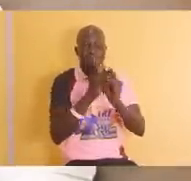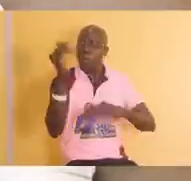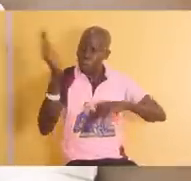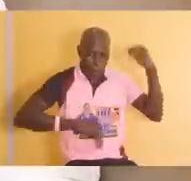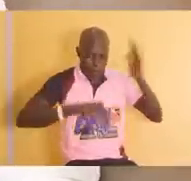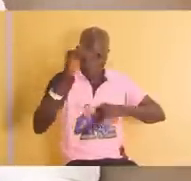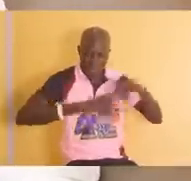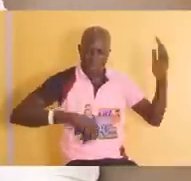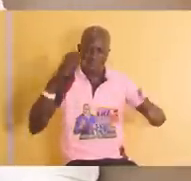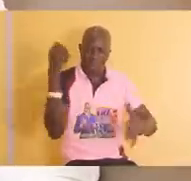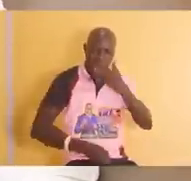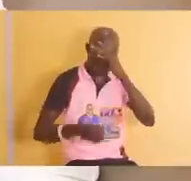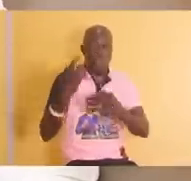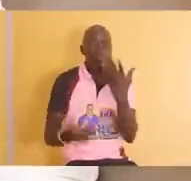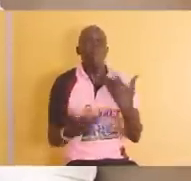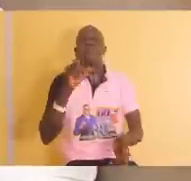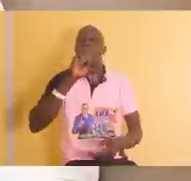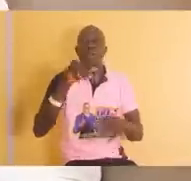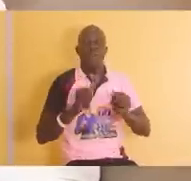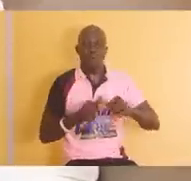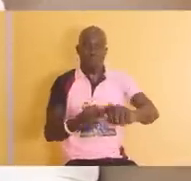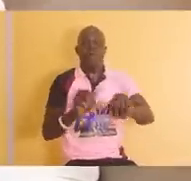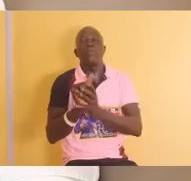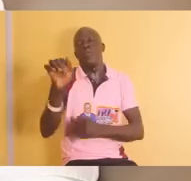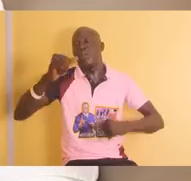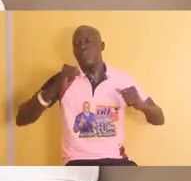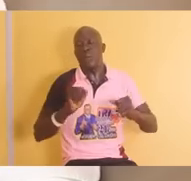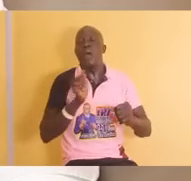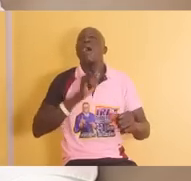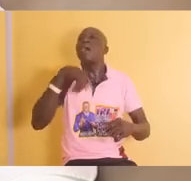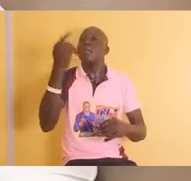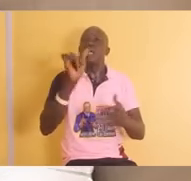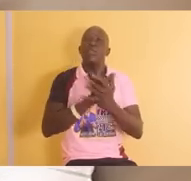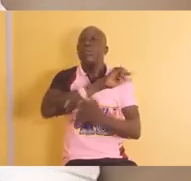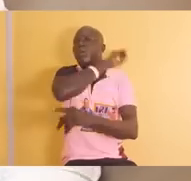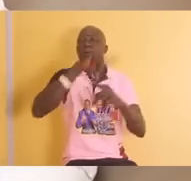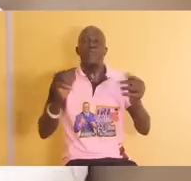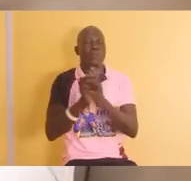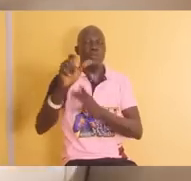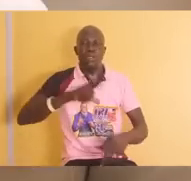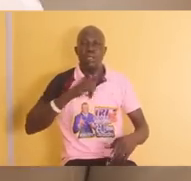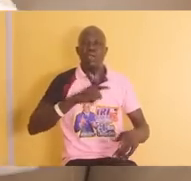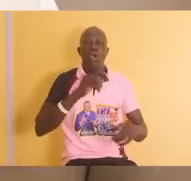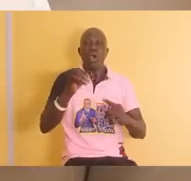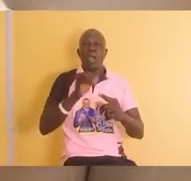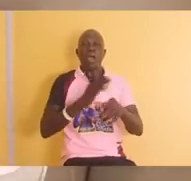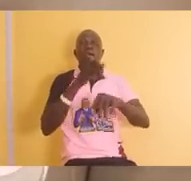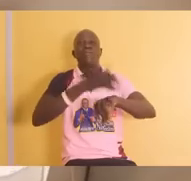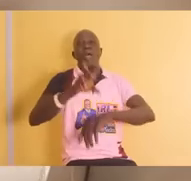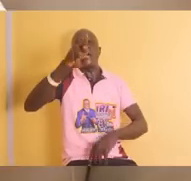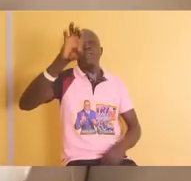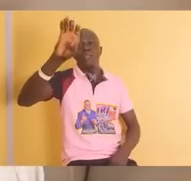manage? Make sure you put telegram. Make sure you cut the phone. Make sure you put the phone. Make sure you put the phone. Make sure you